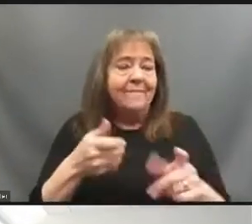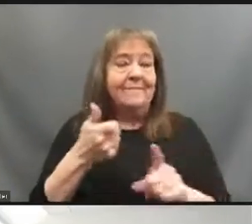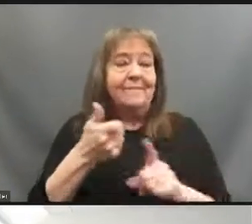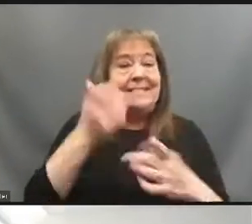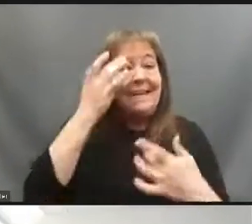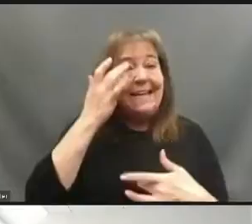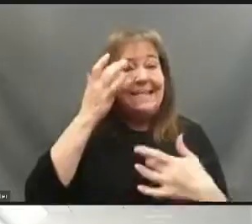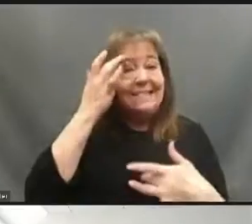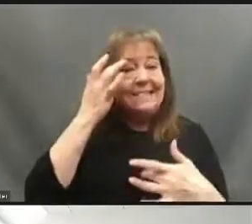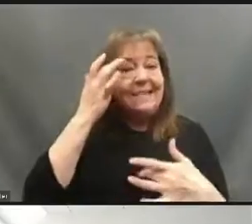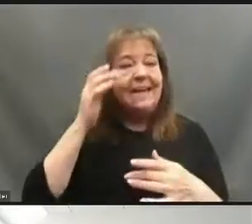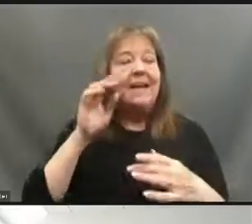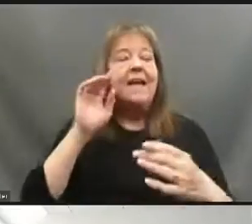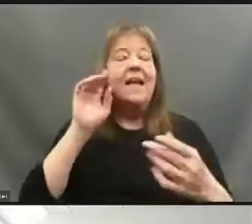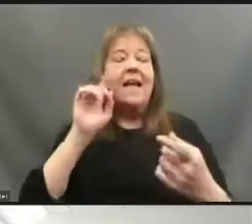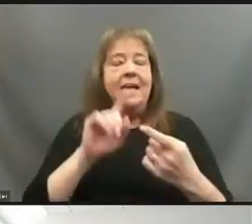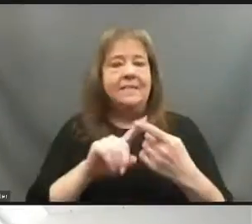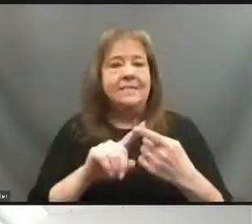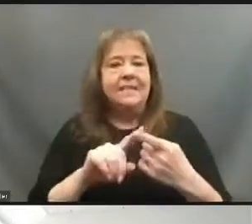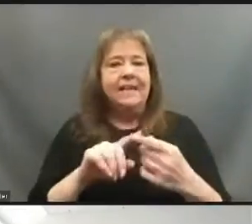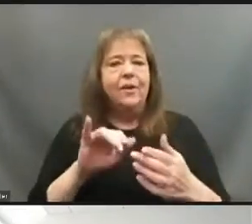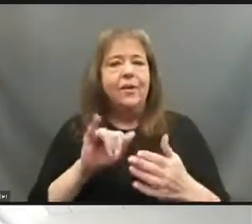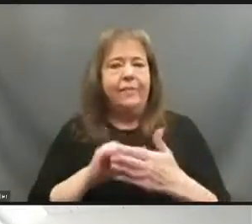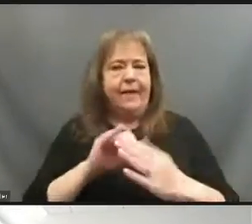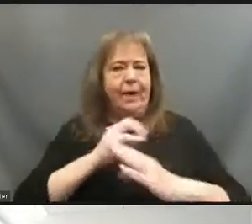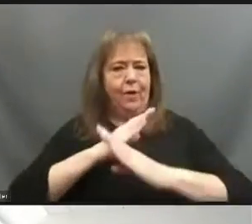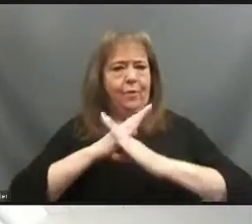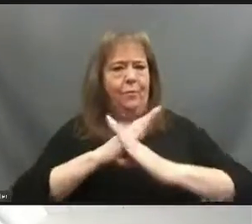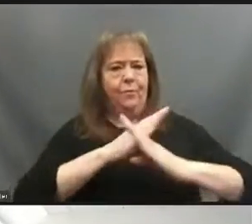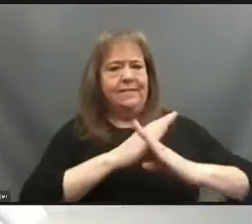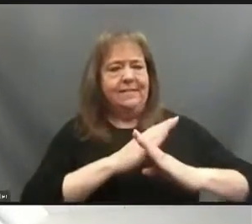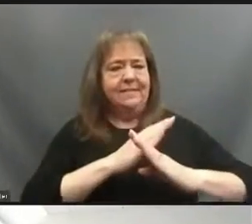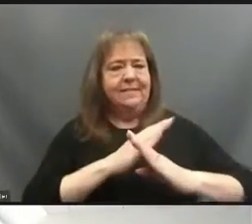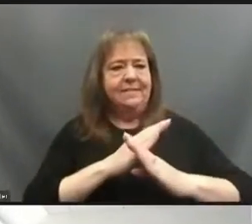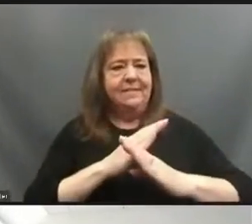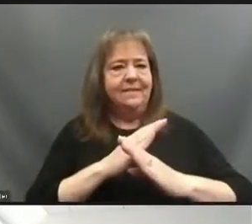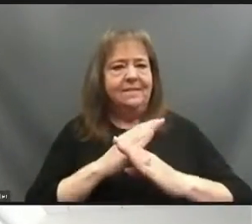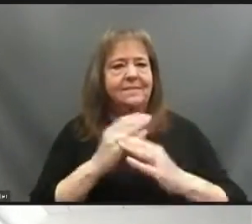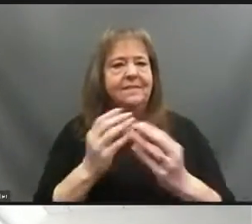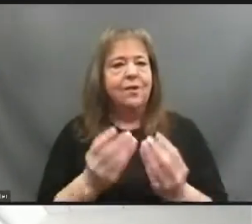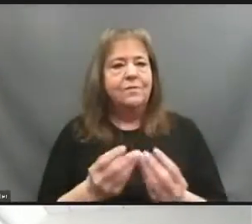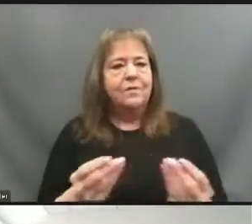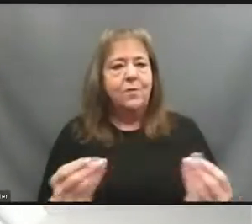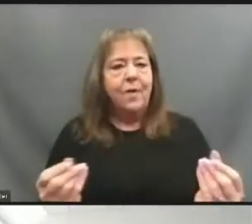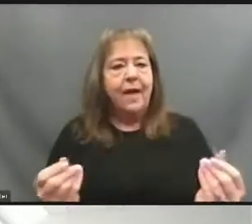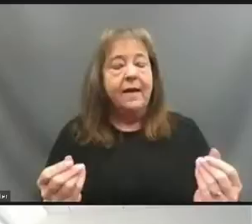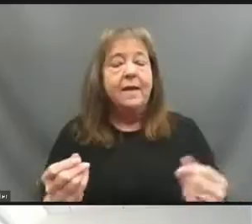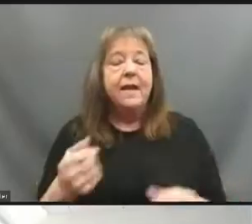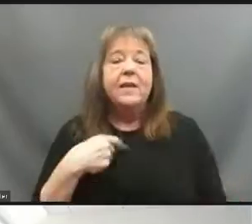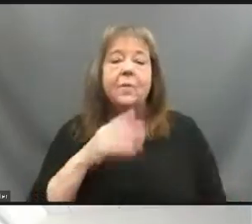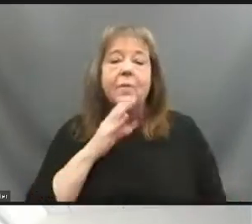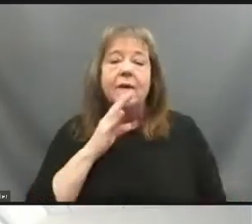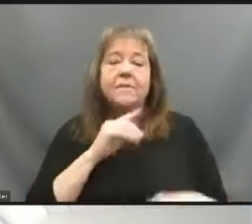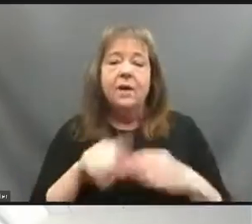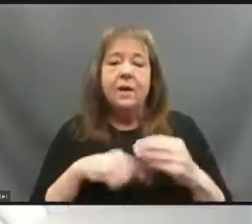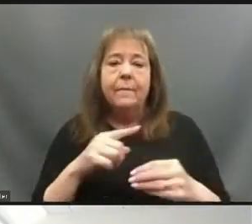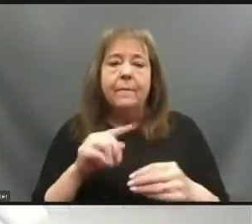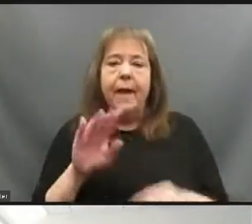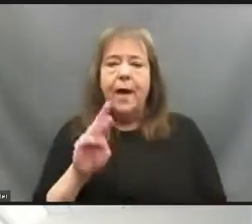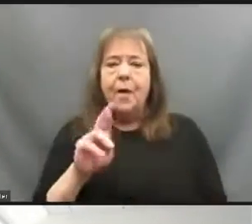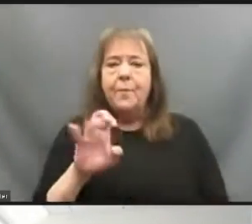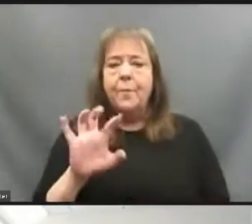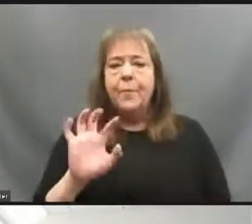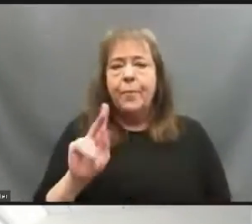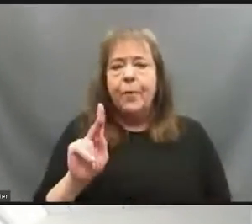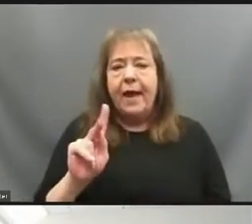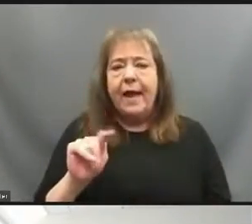until that immunity starts to wane. And it's worth noting, again, when we talk about breakthrough infections, we usually are saying that